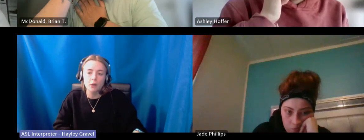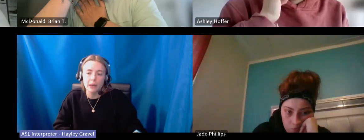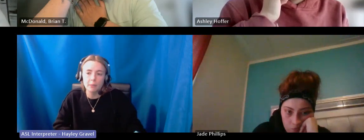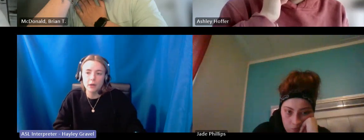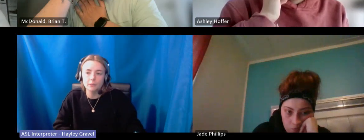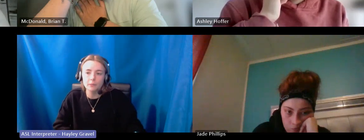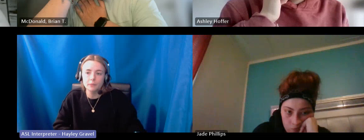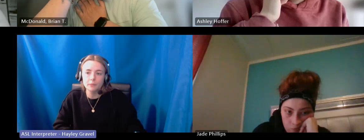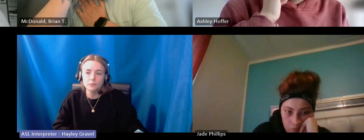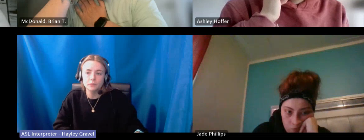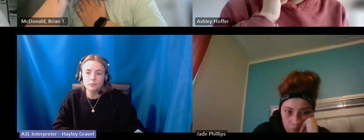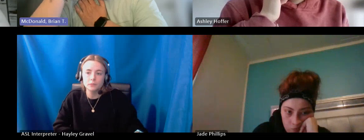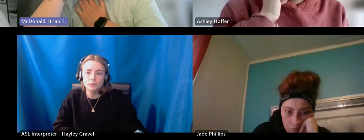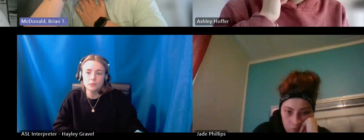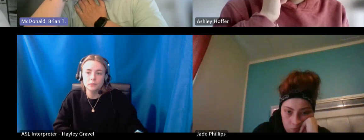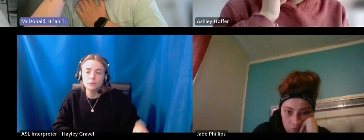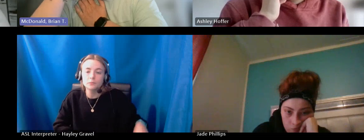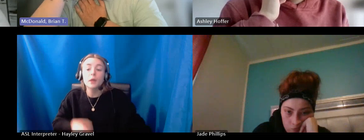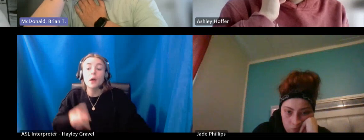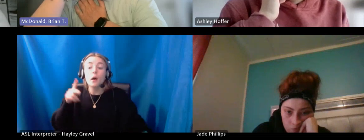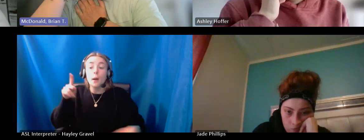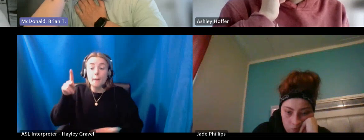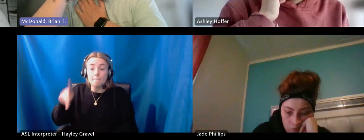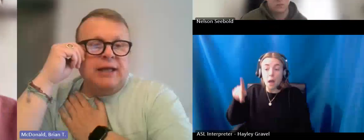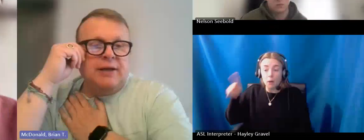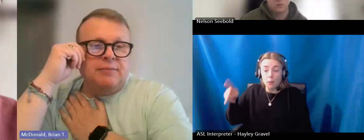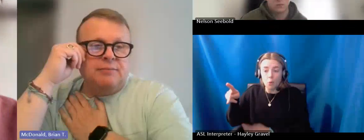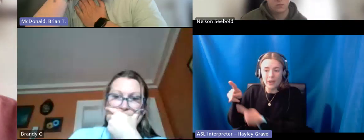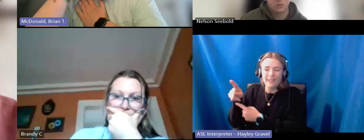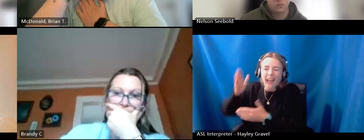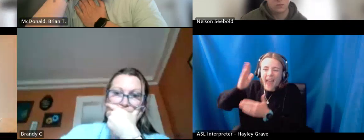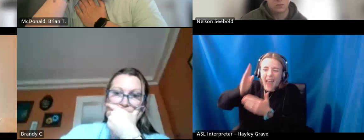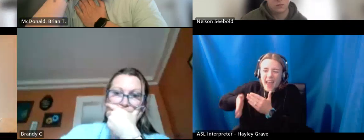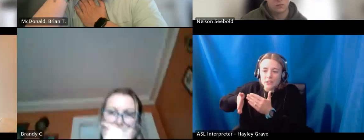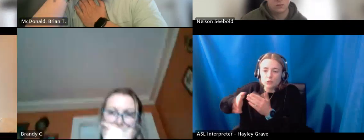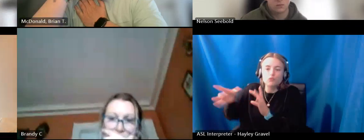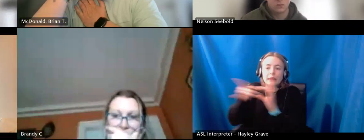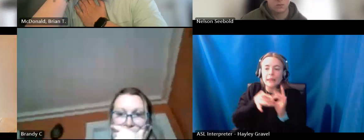words for the final paper. PowerPoint will not be done to the very end.